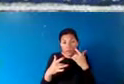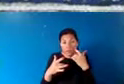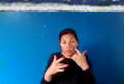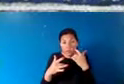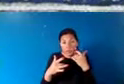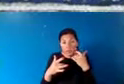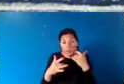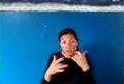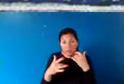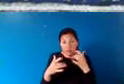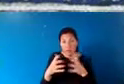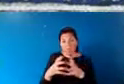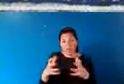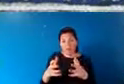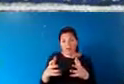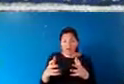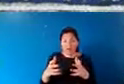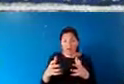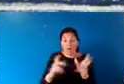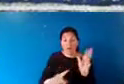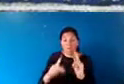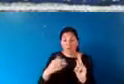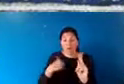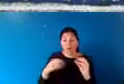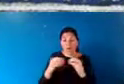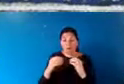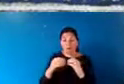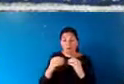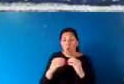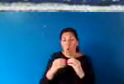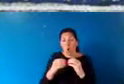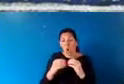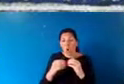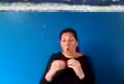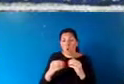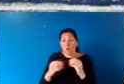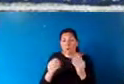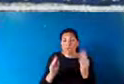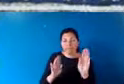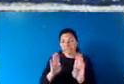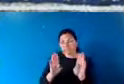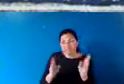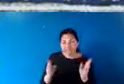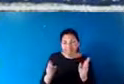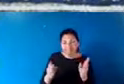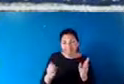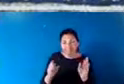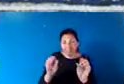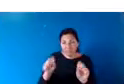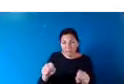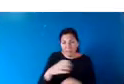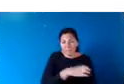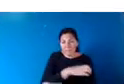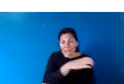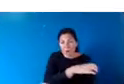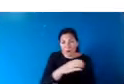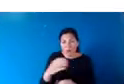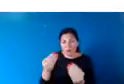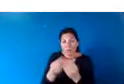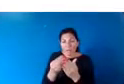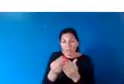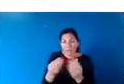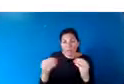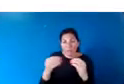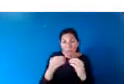where had much better bargaining power and it opened up the labor market. I think we're going to see something like that today as well. And part of values is thinking about